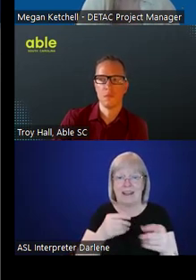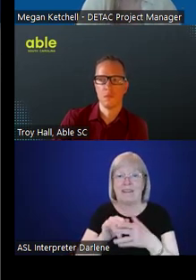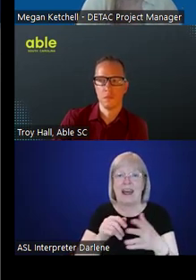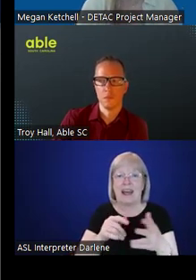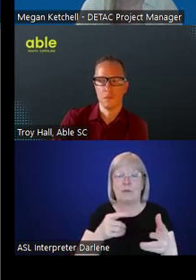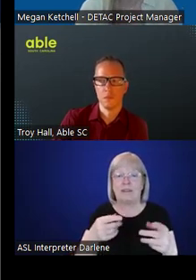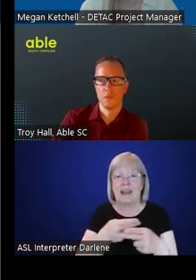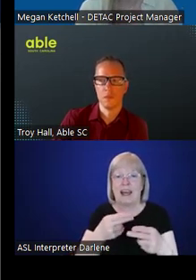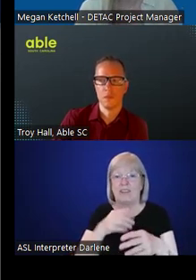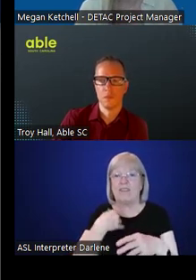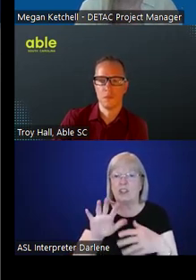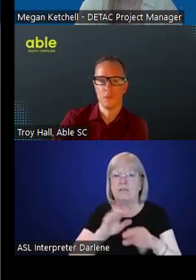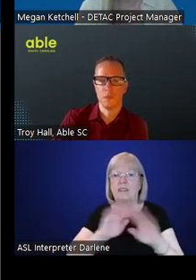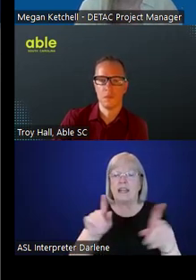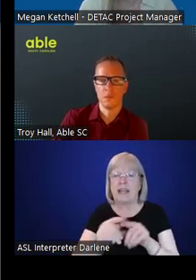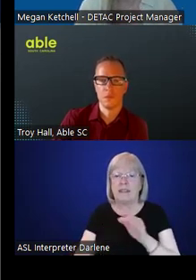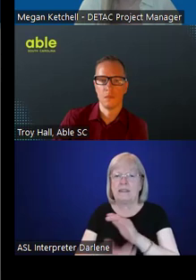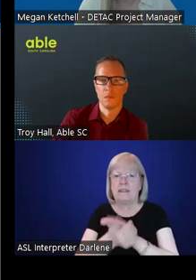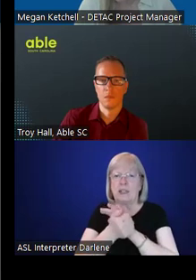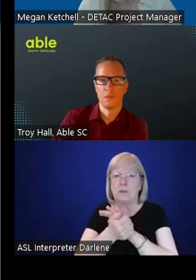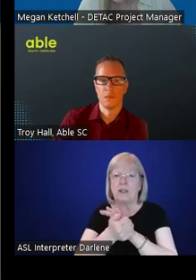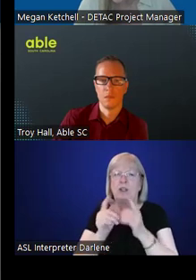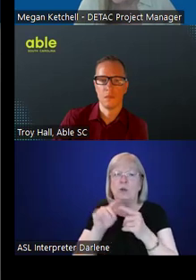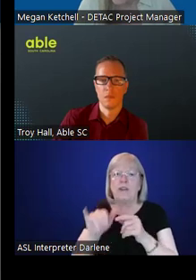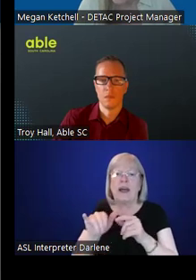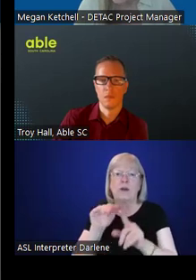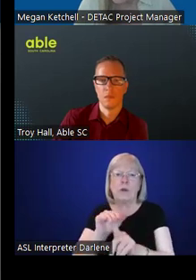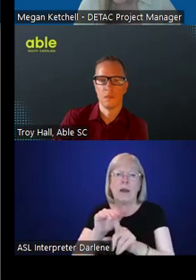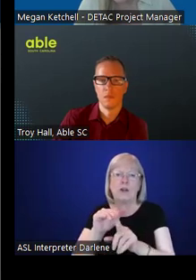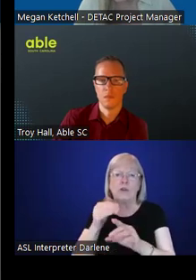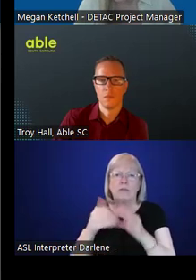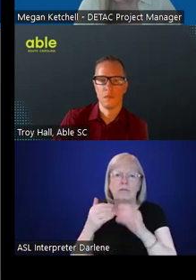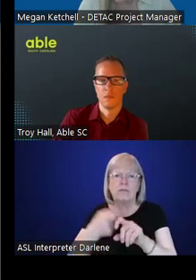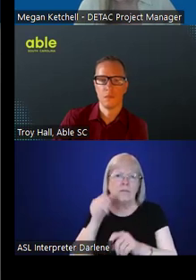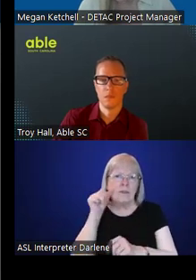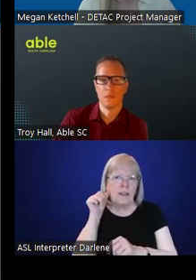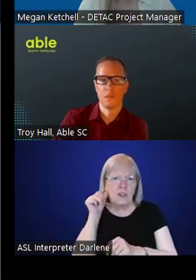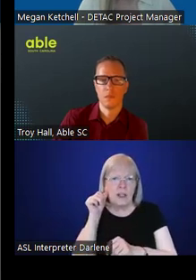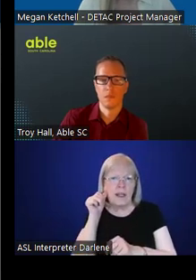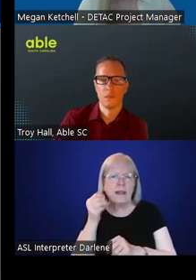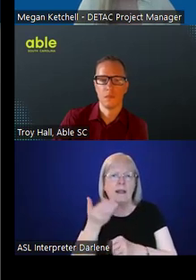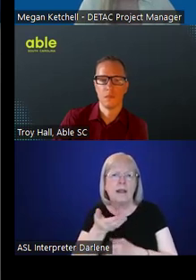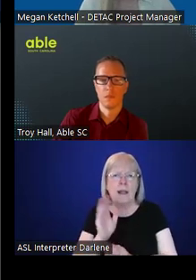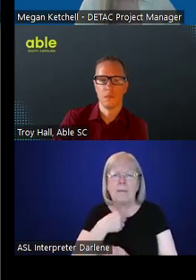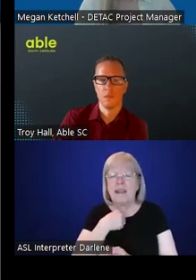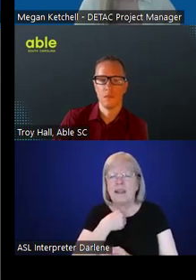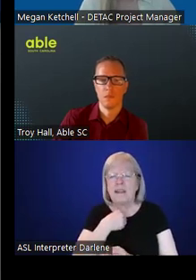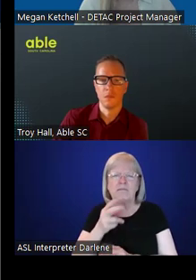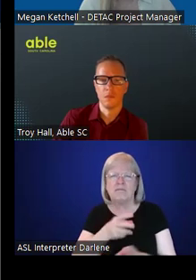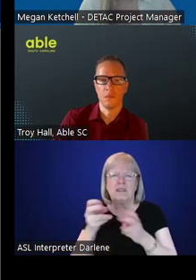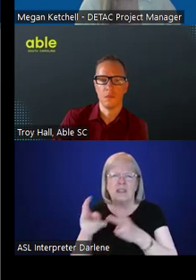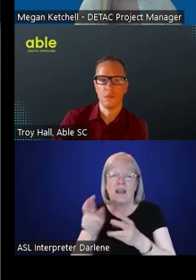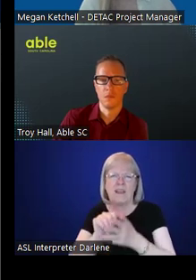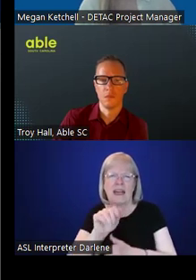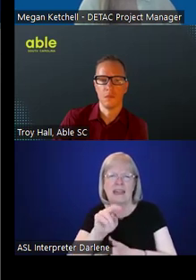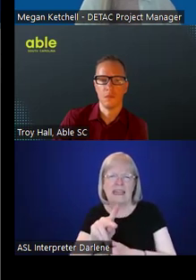an attachment to the reminder email yesterday. And let me grab that link again just in case you need